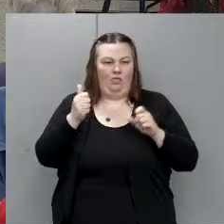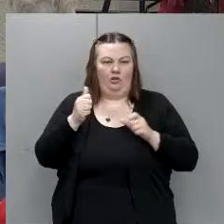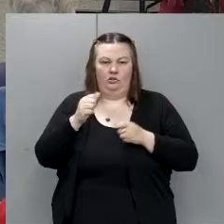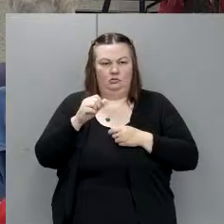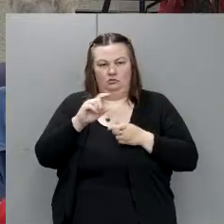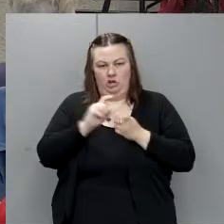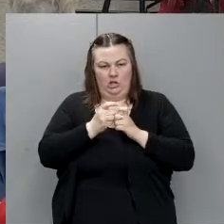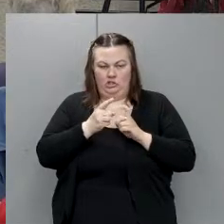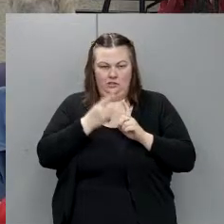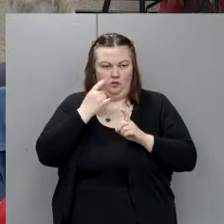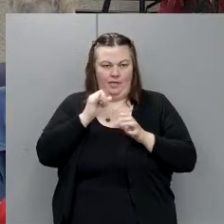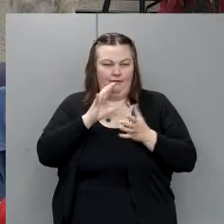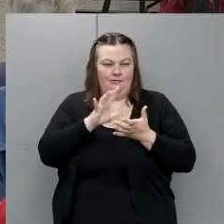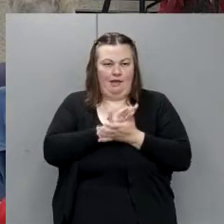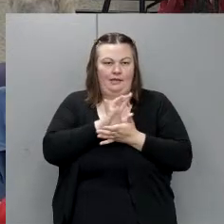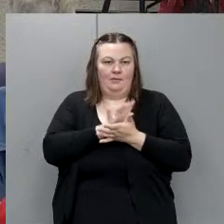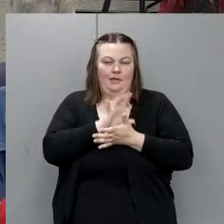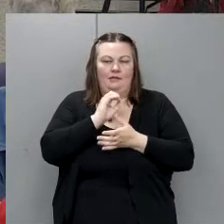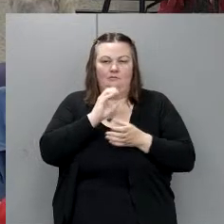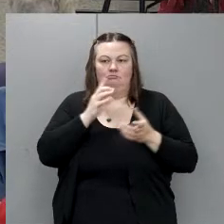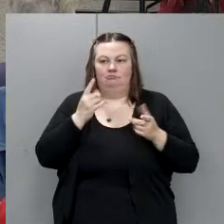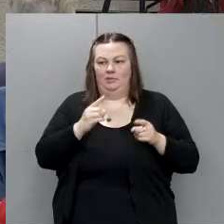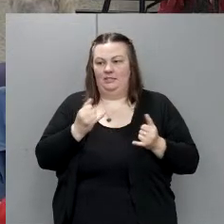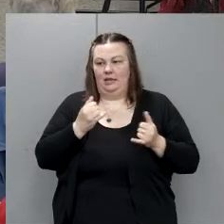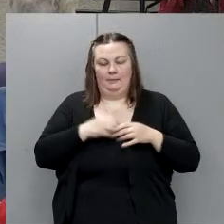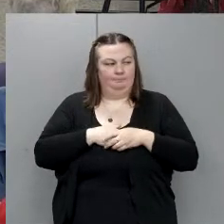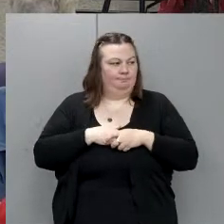document being executed today.